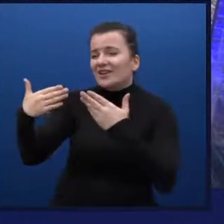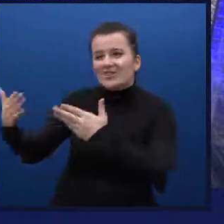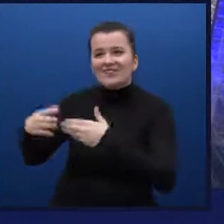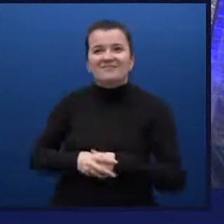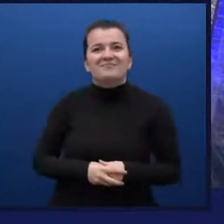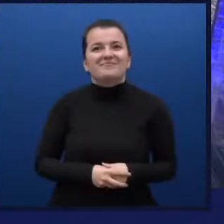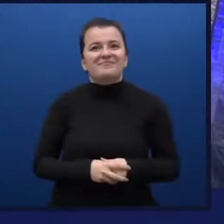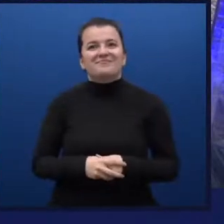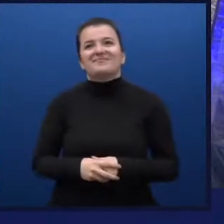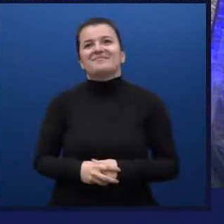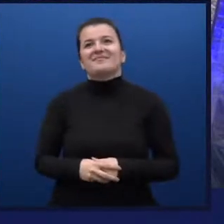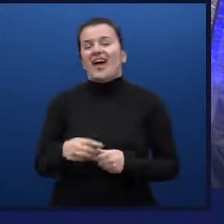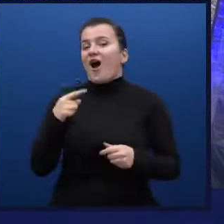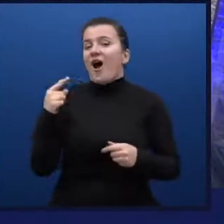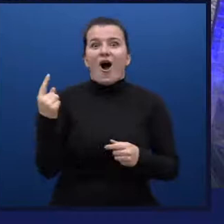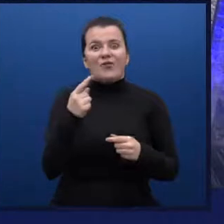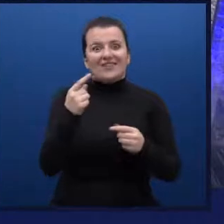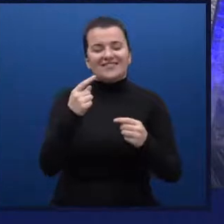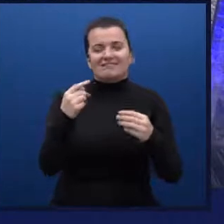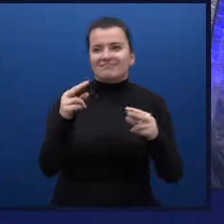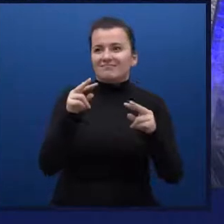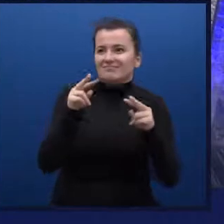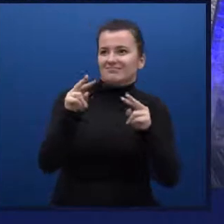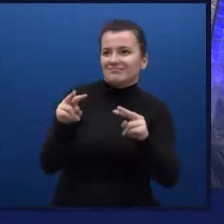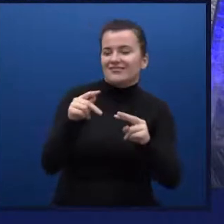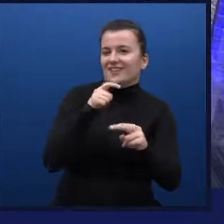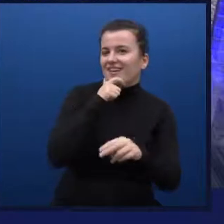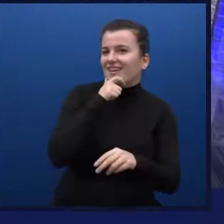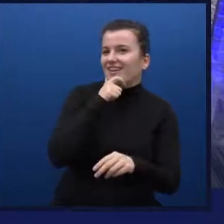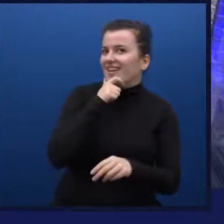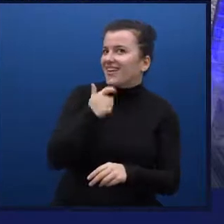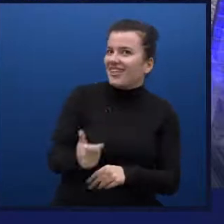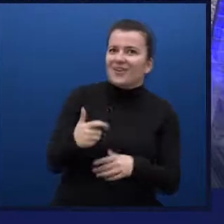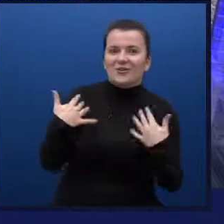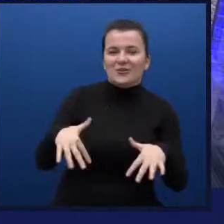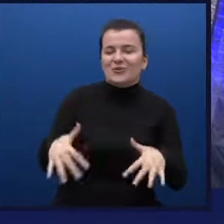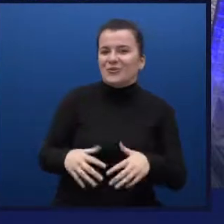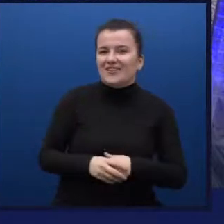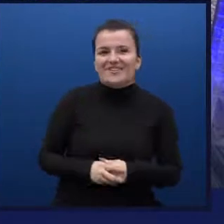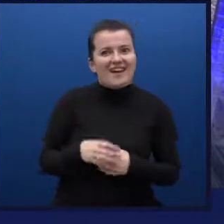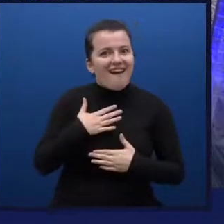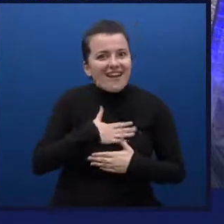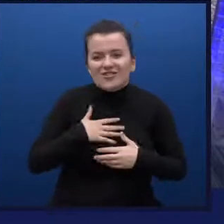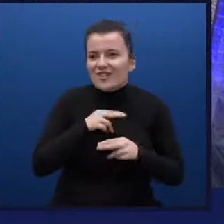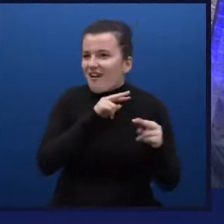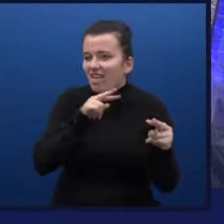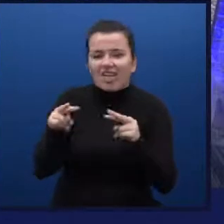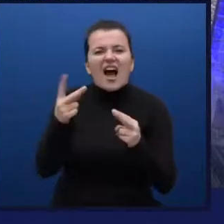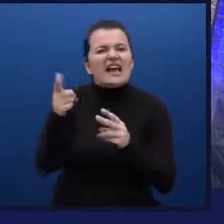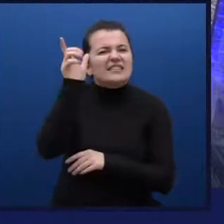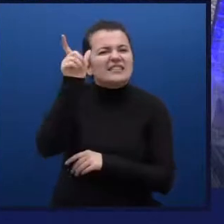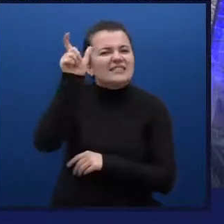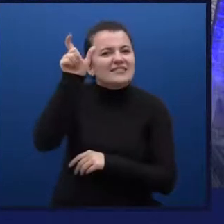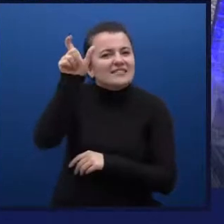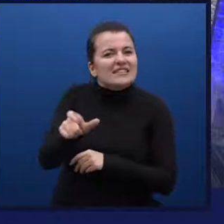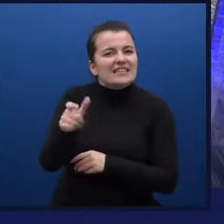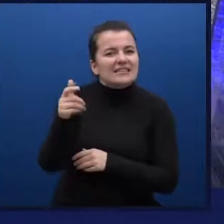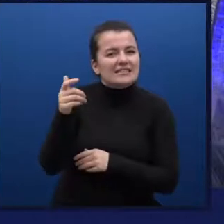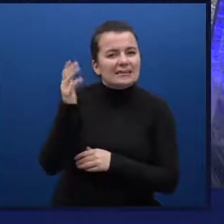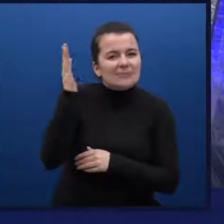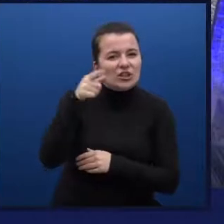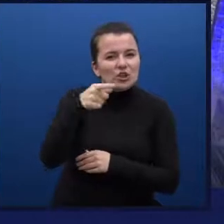I'm amazed every time the Global AI community puts on an event, and the quality of speakers and the passion,